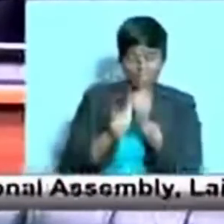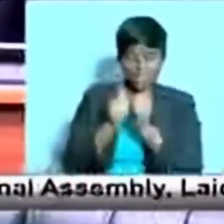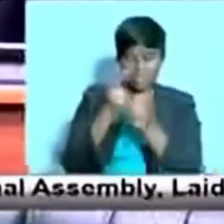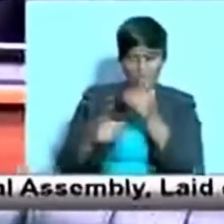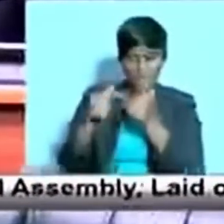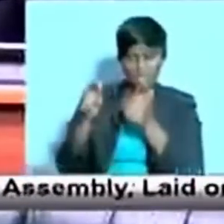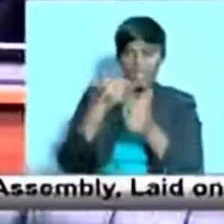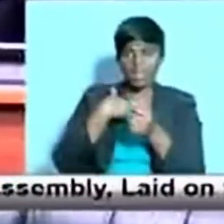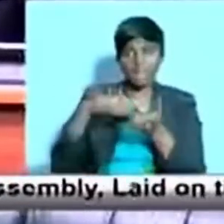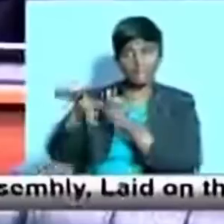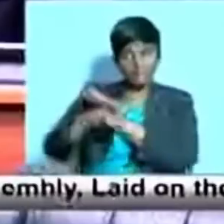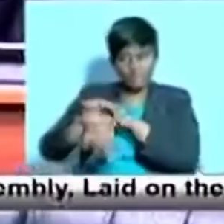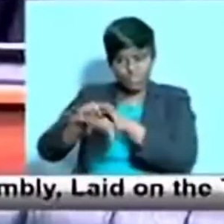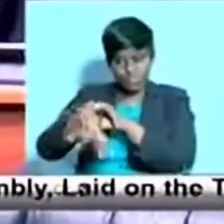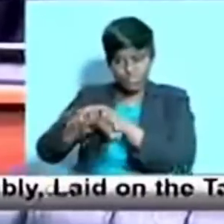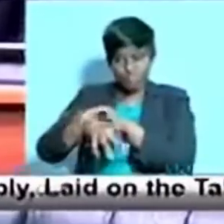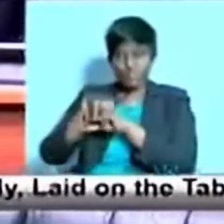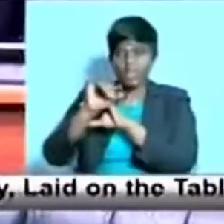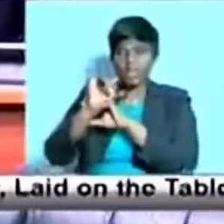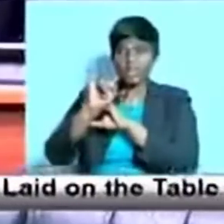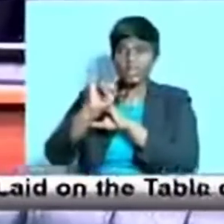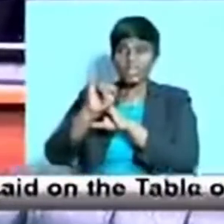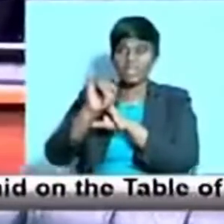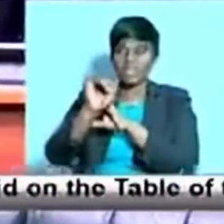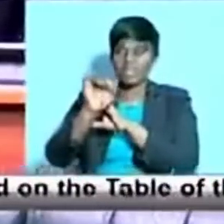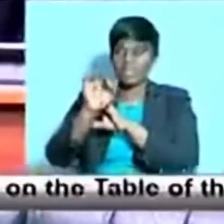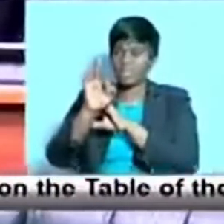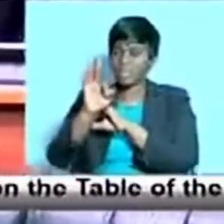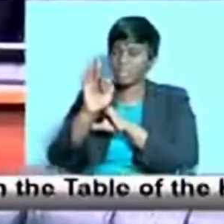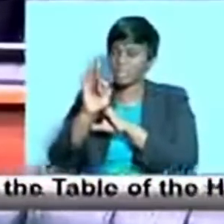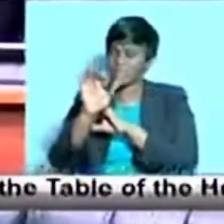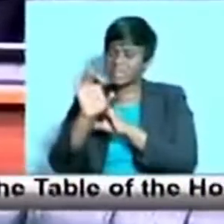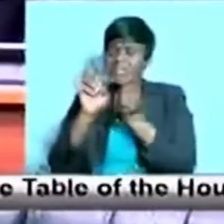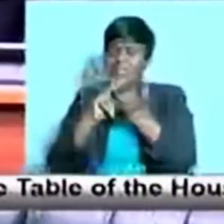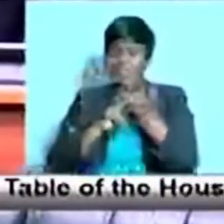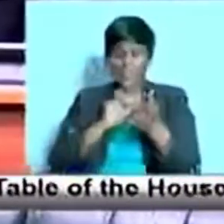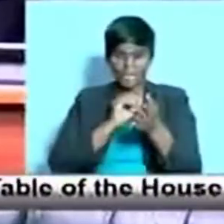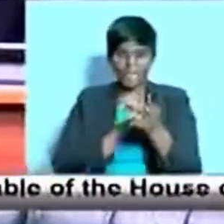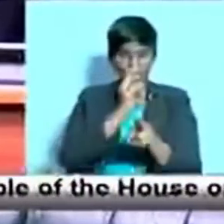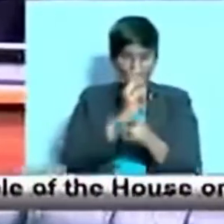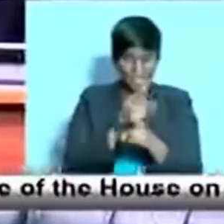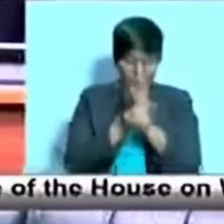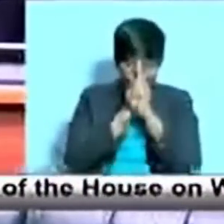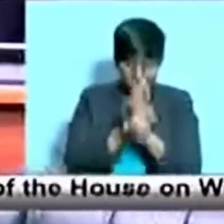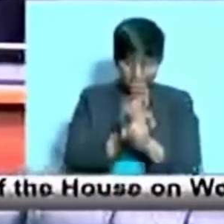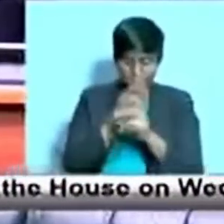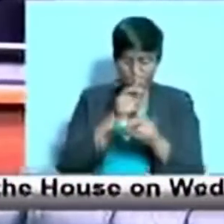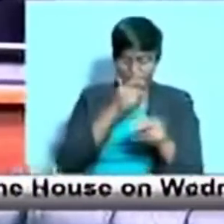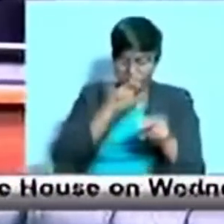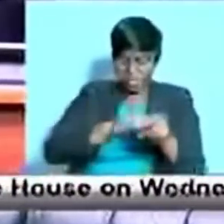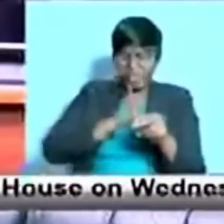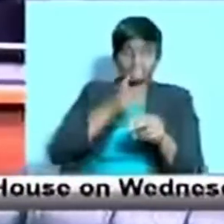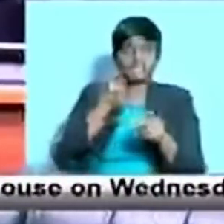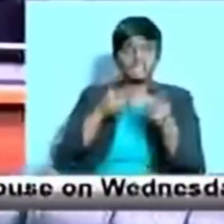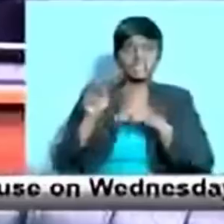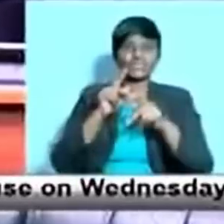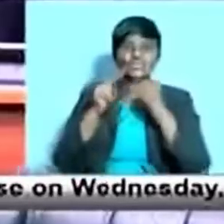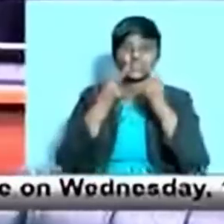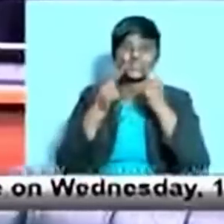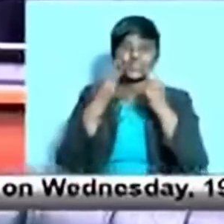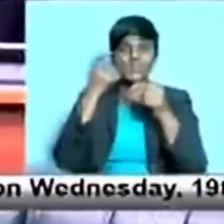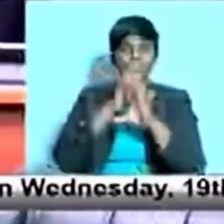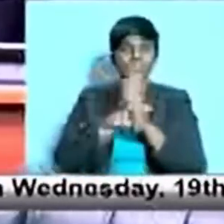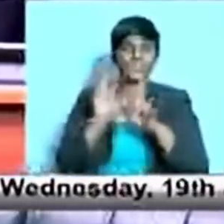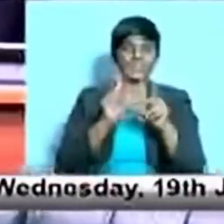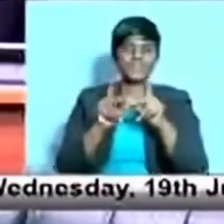been cited in the FIC report, our rights must be respected because we are speaking for the Zambian people.